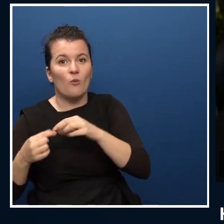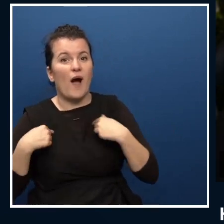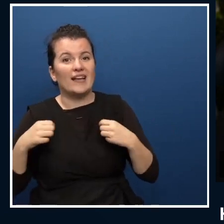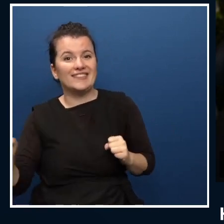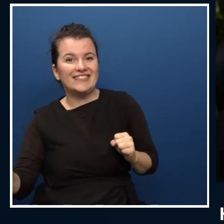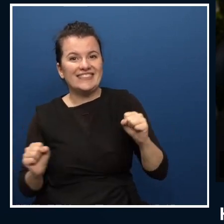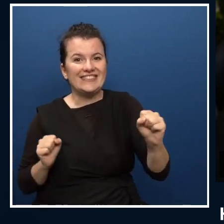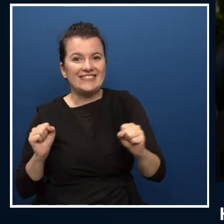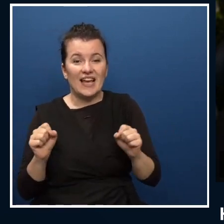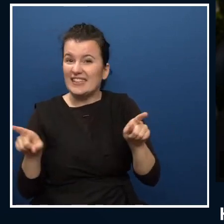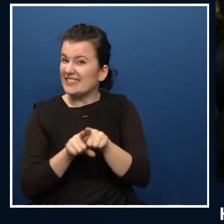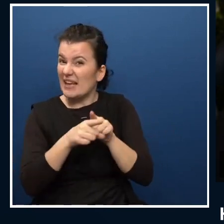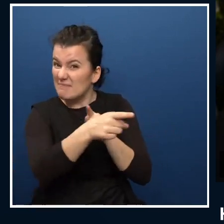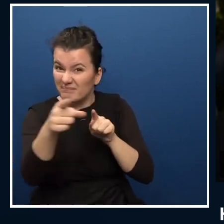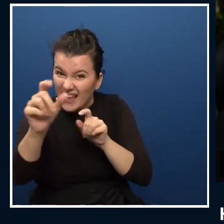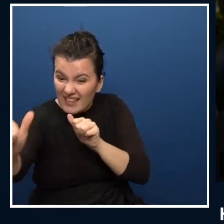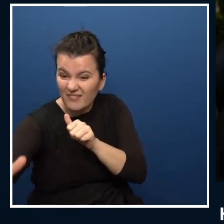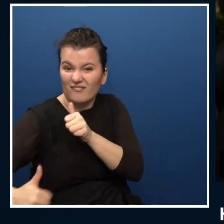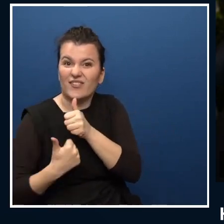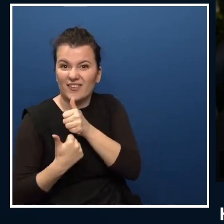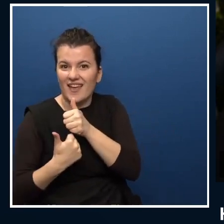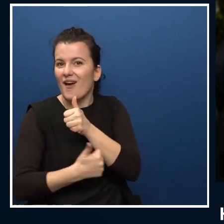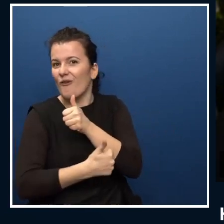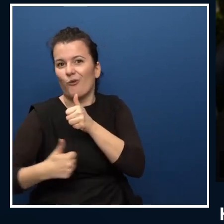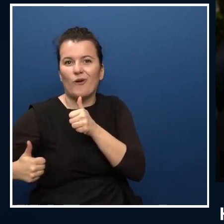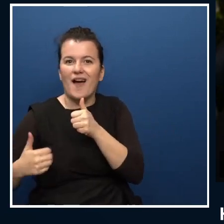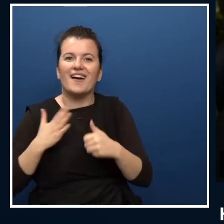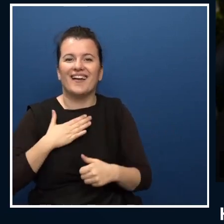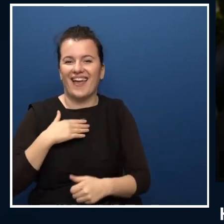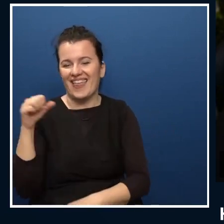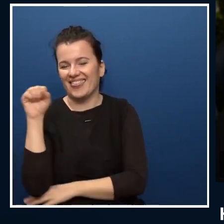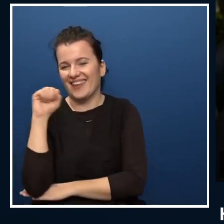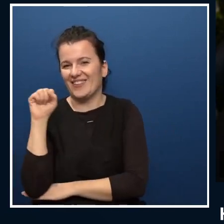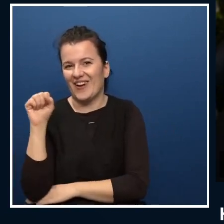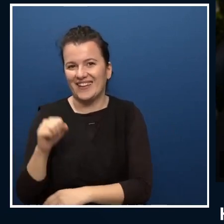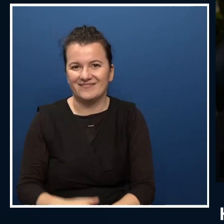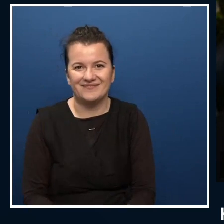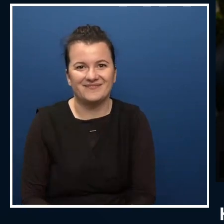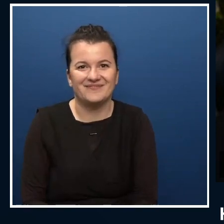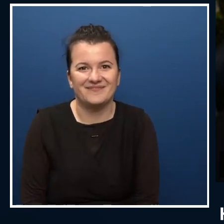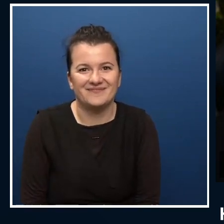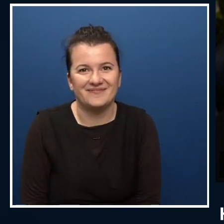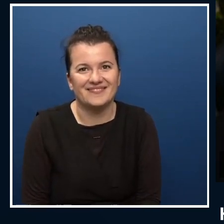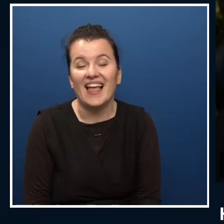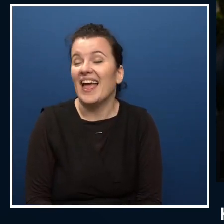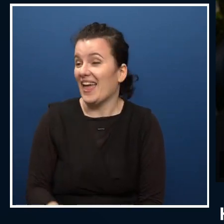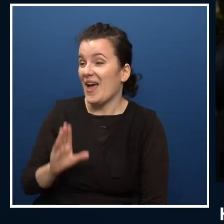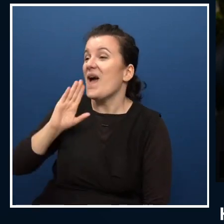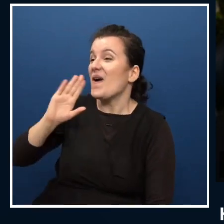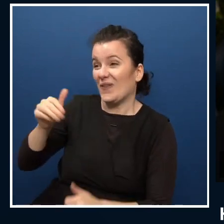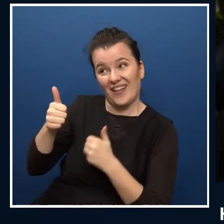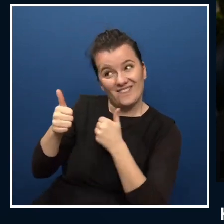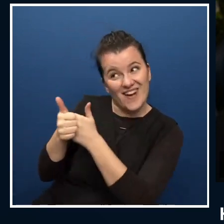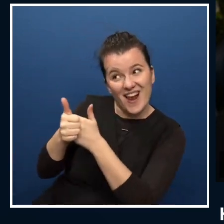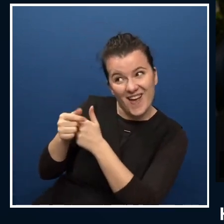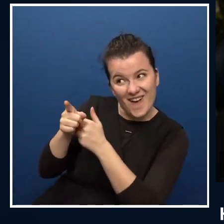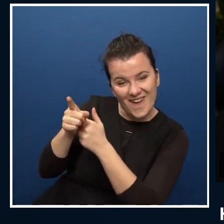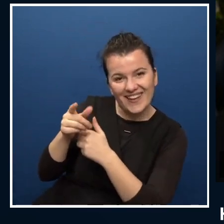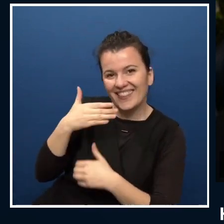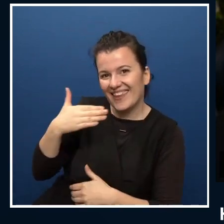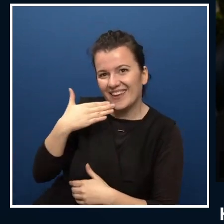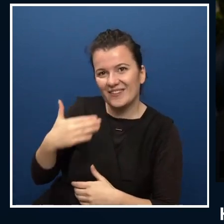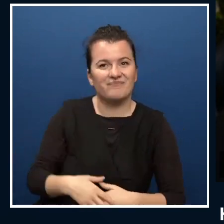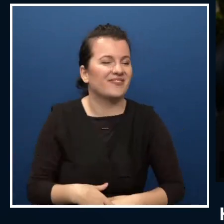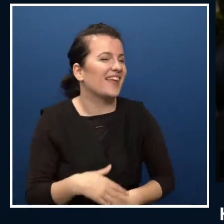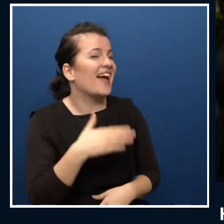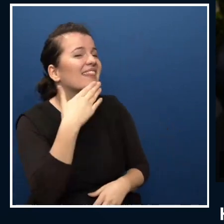TikTok. Okay, we will. Thanks again, Scott. Cool. Thanks for having me. Yeah,